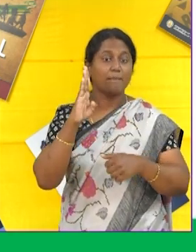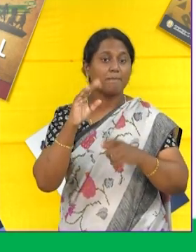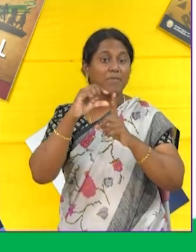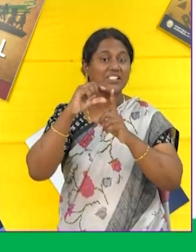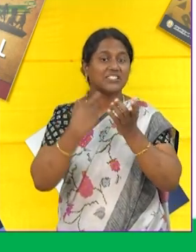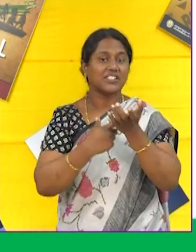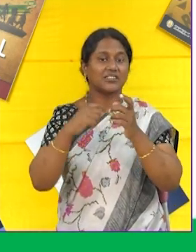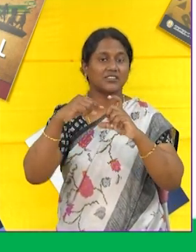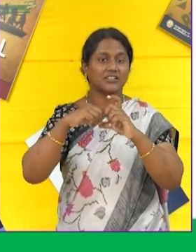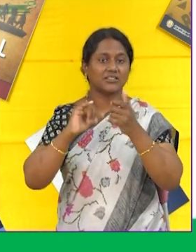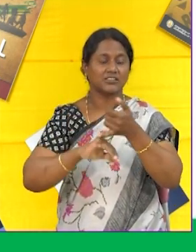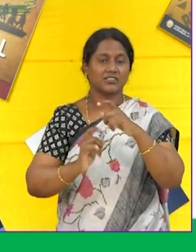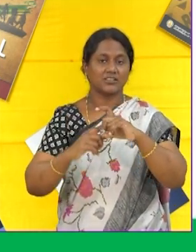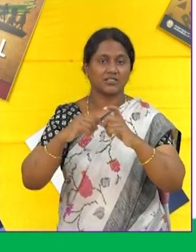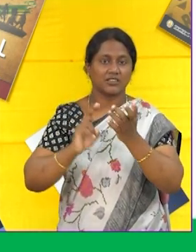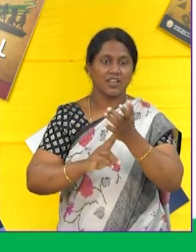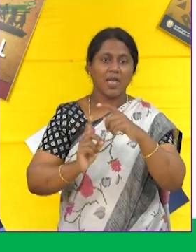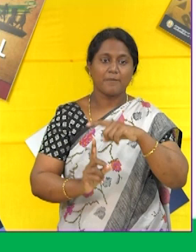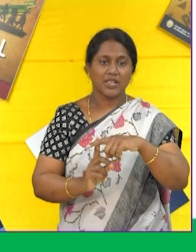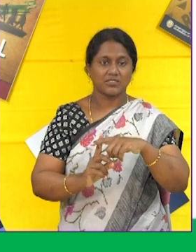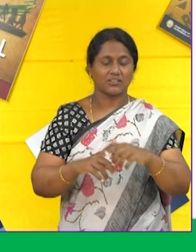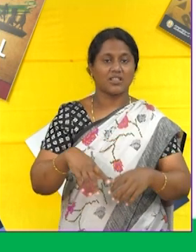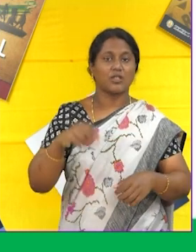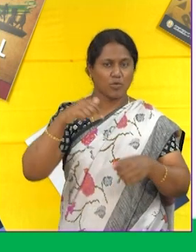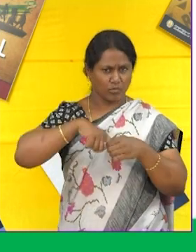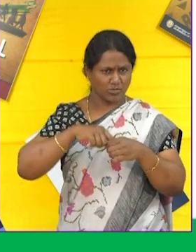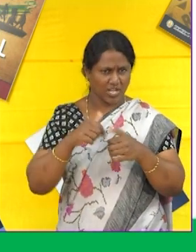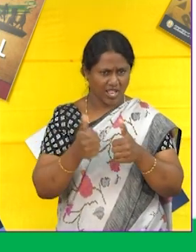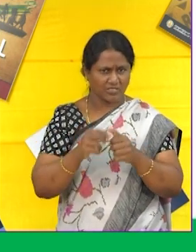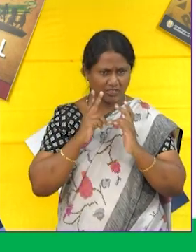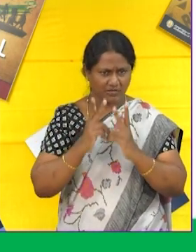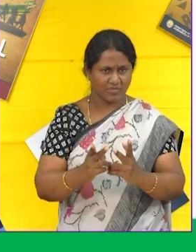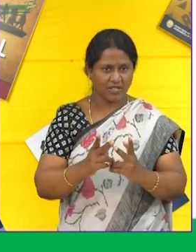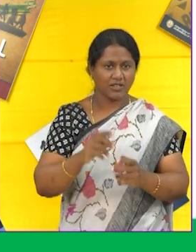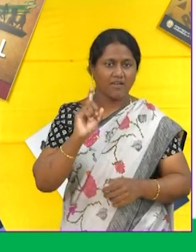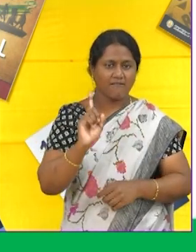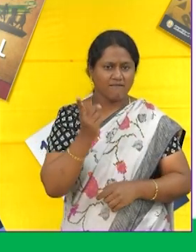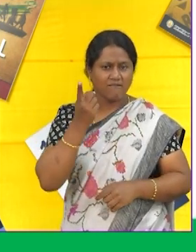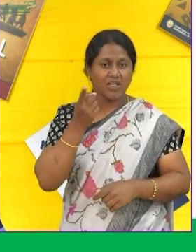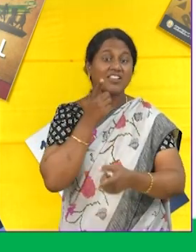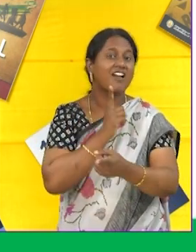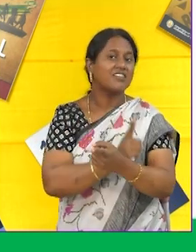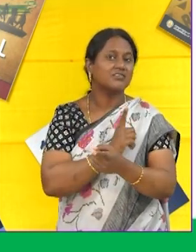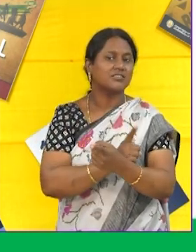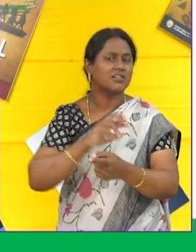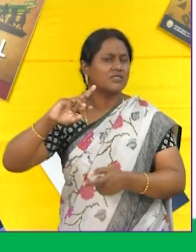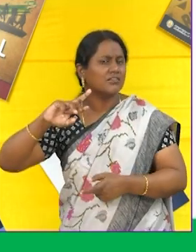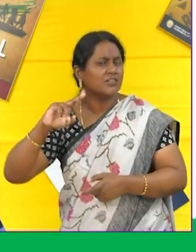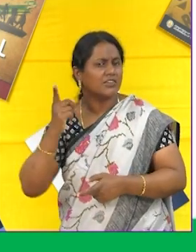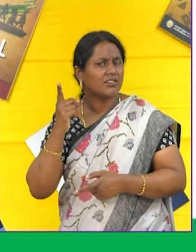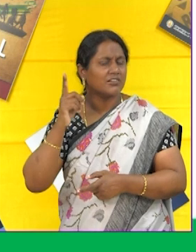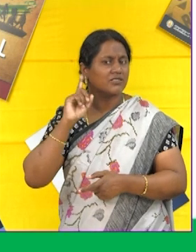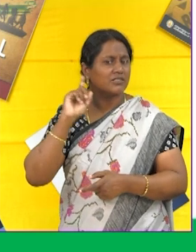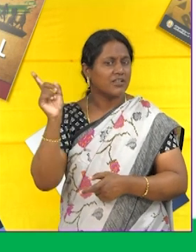Present. Okay. Answer for this question. What did the narrator think the unusual sound